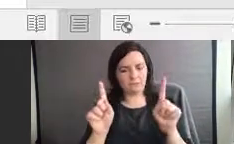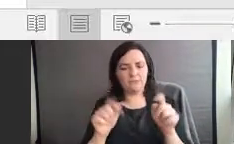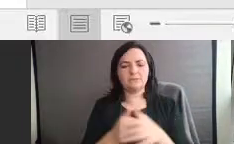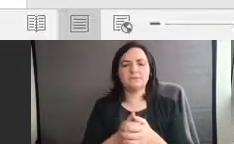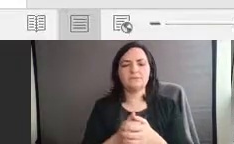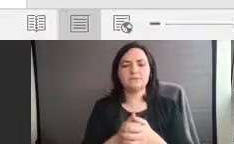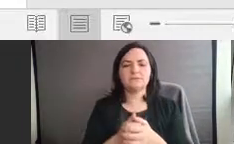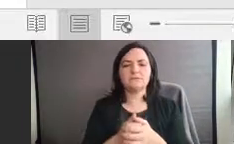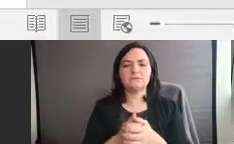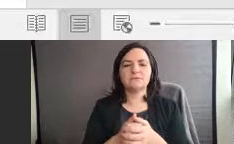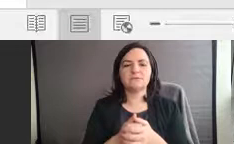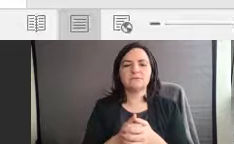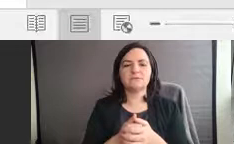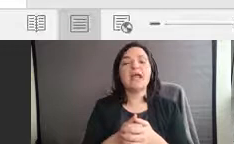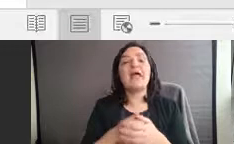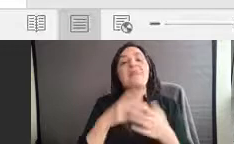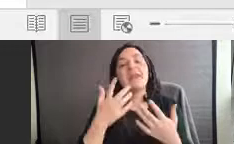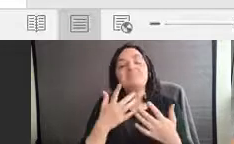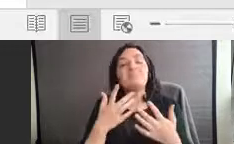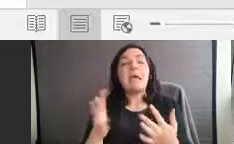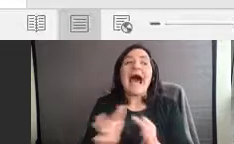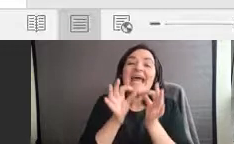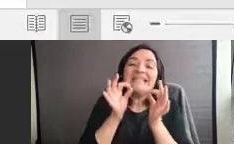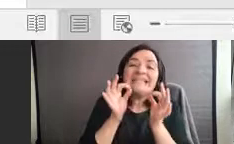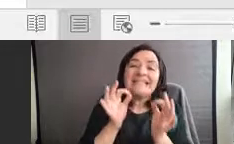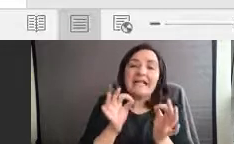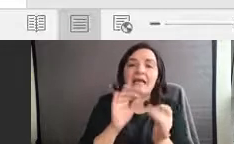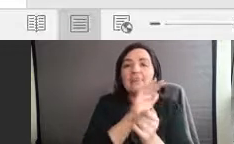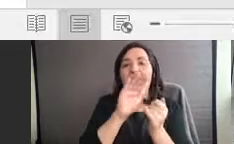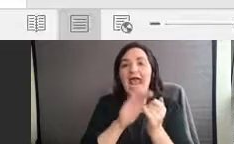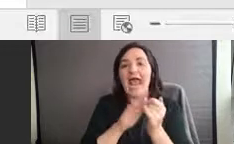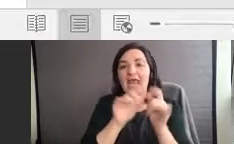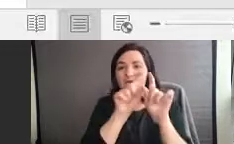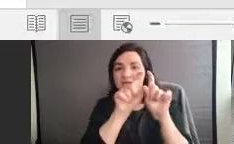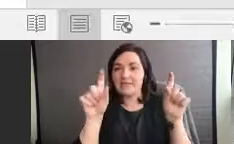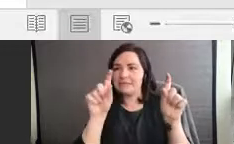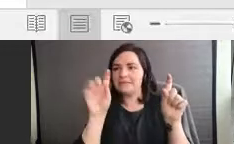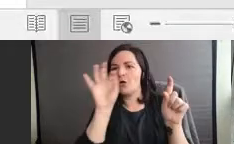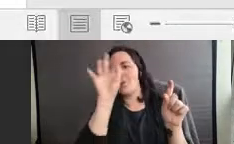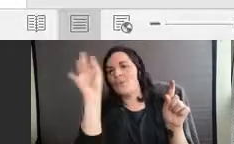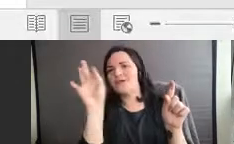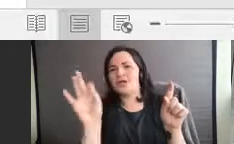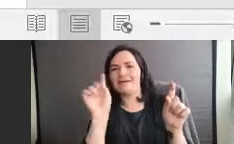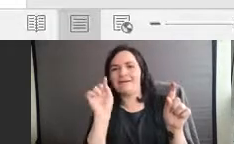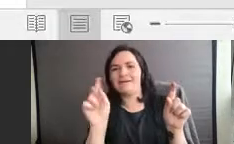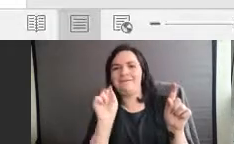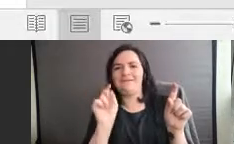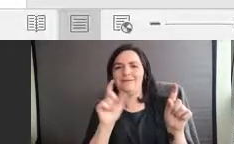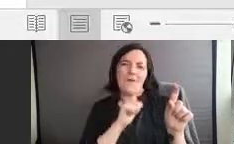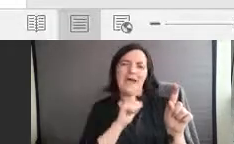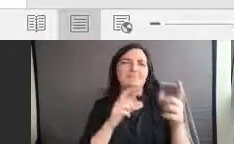Probably ideally with a question mark at the end, because it's a research question. Ideally, it will have a question mark at the end.